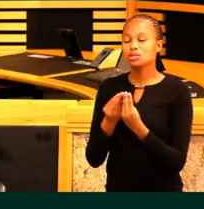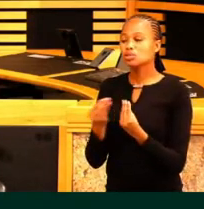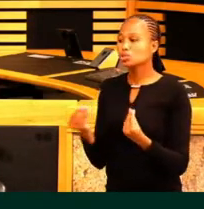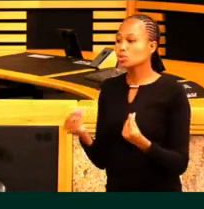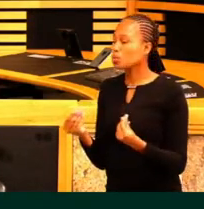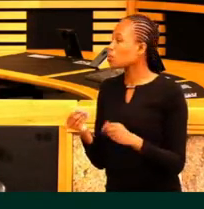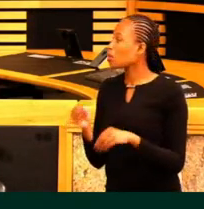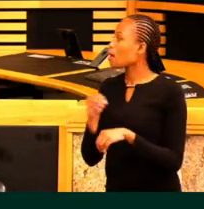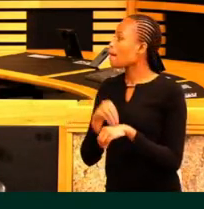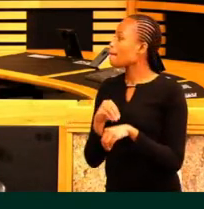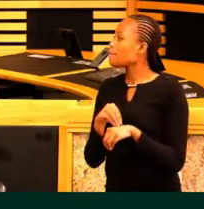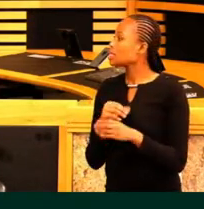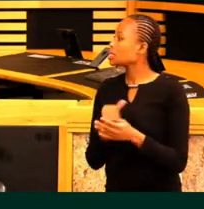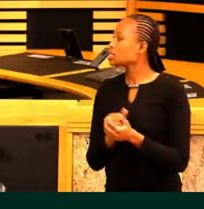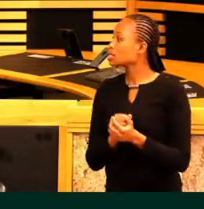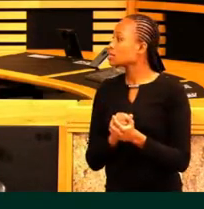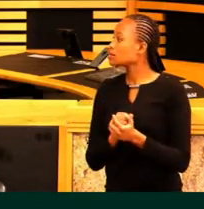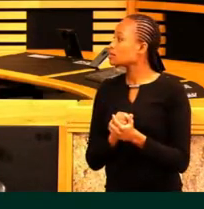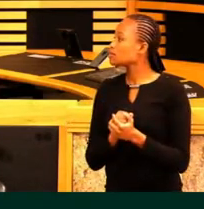matter